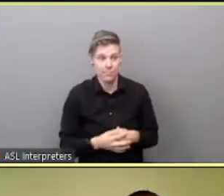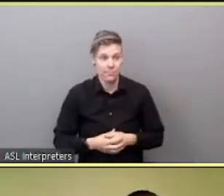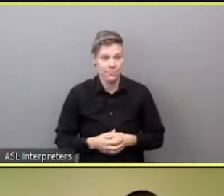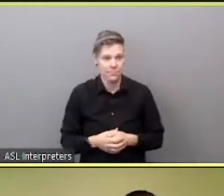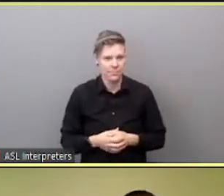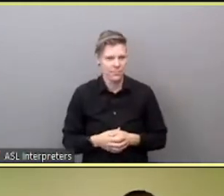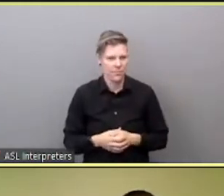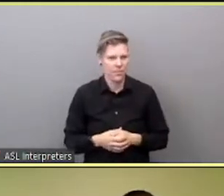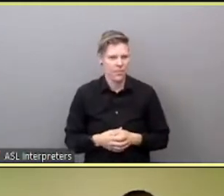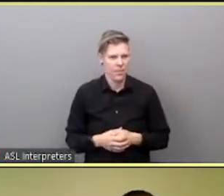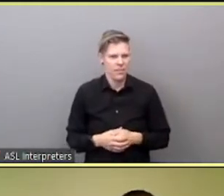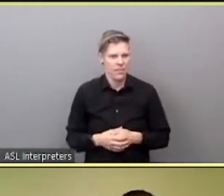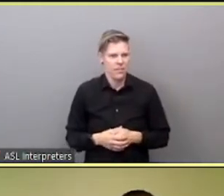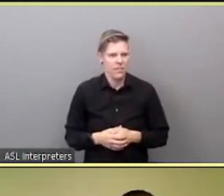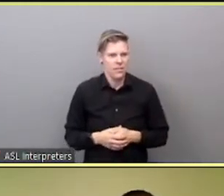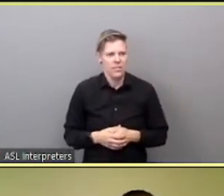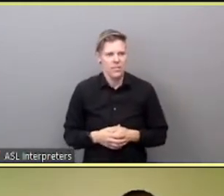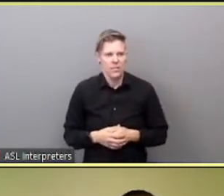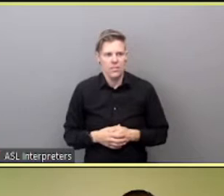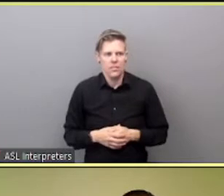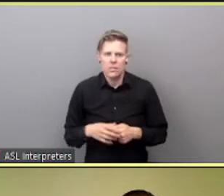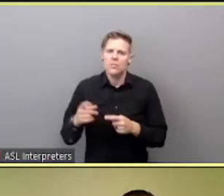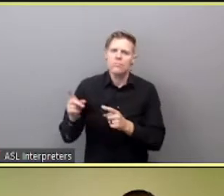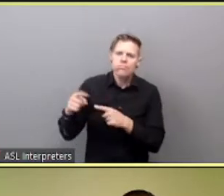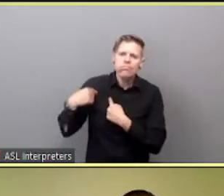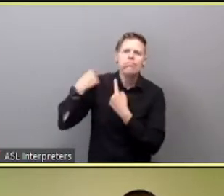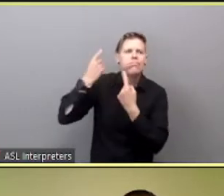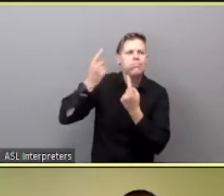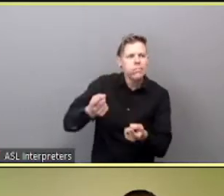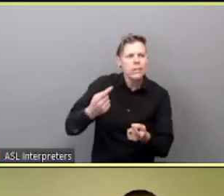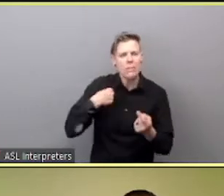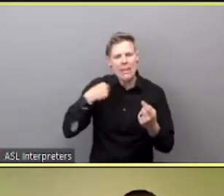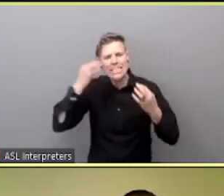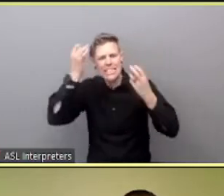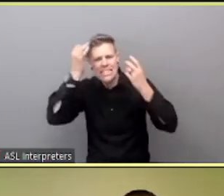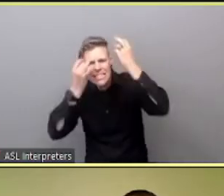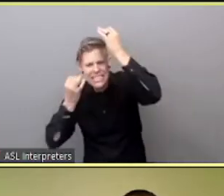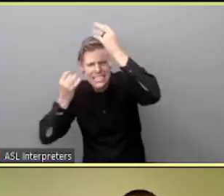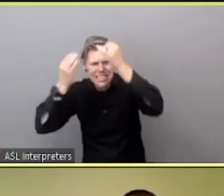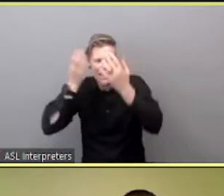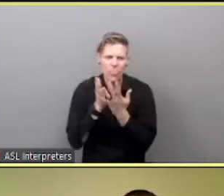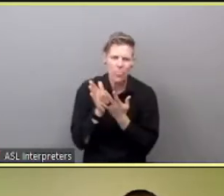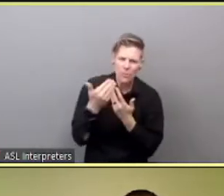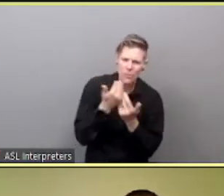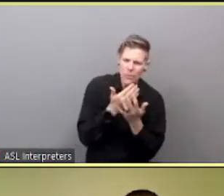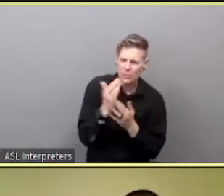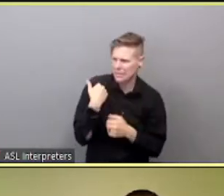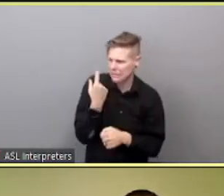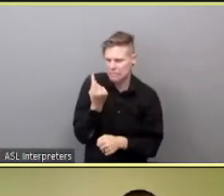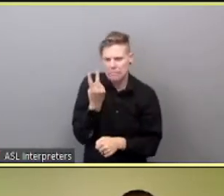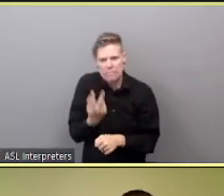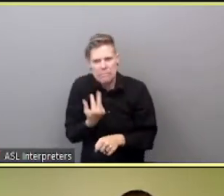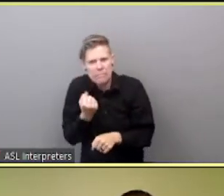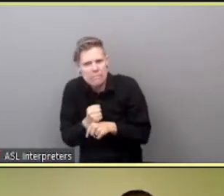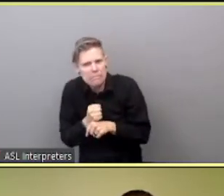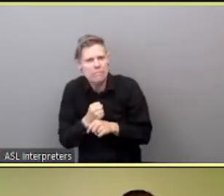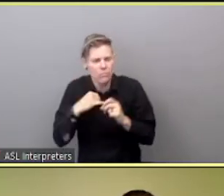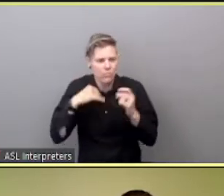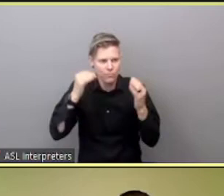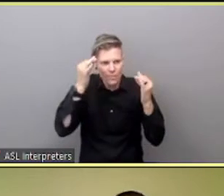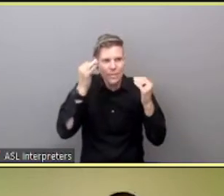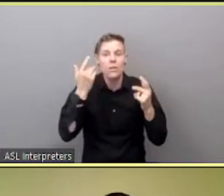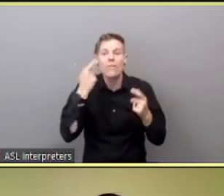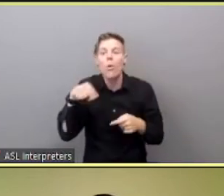Something that we've been struggling with over the past couple of years has been fraud, unemployment